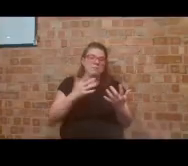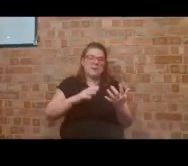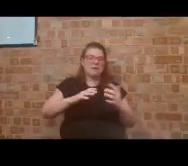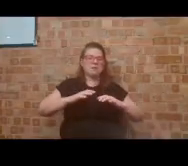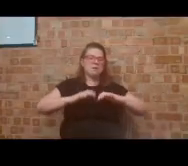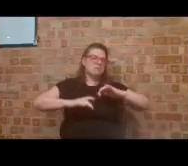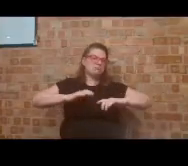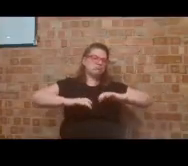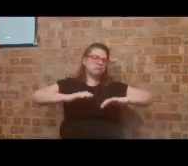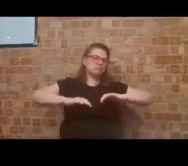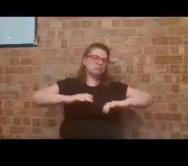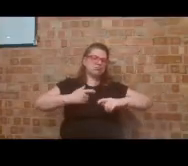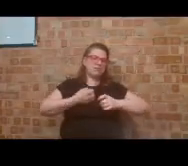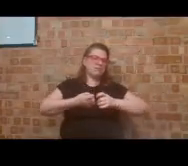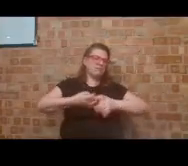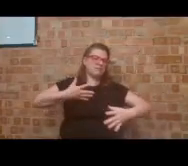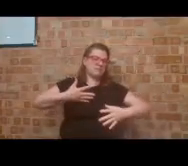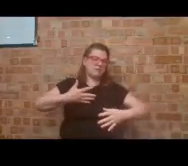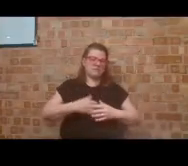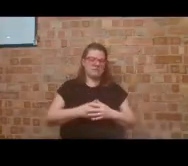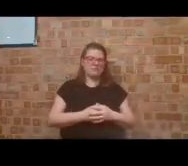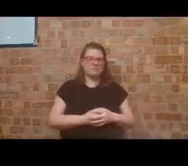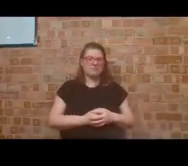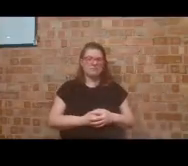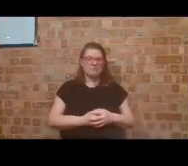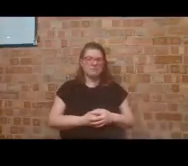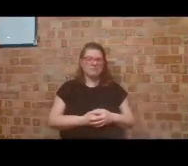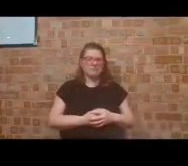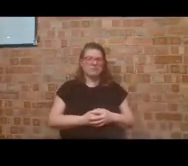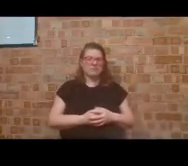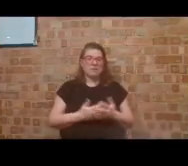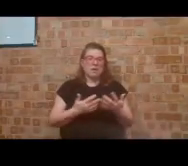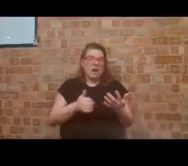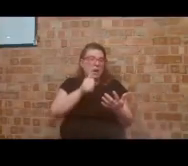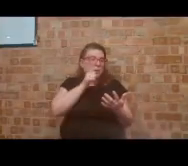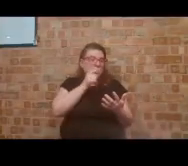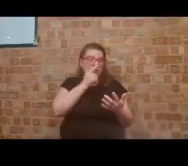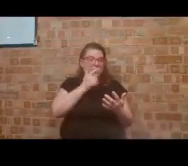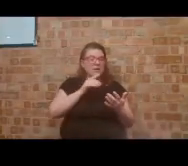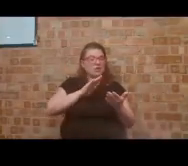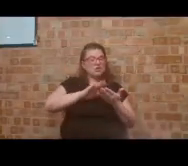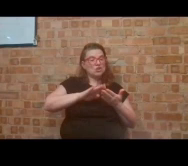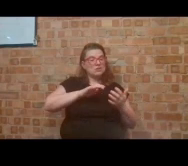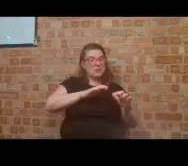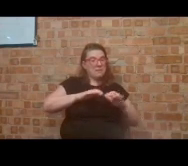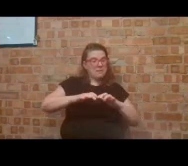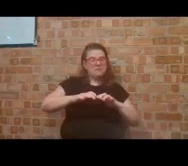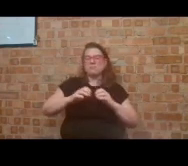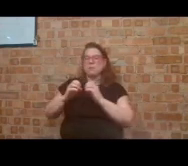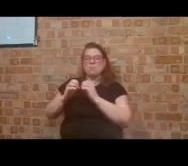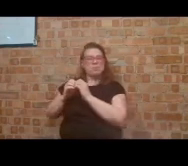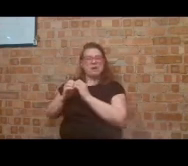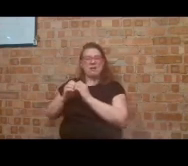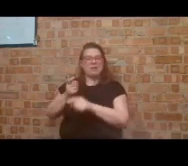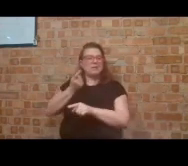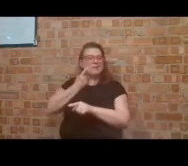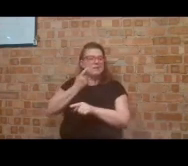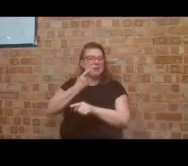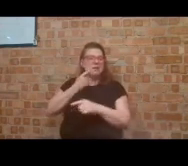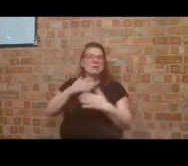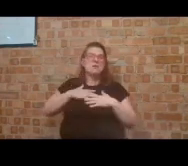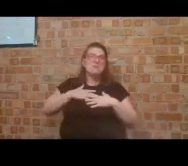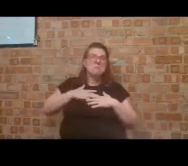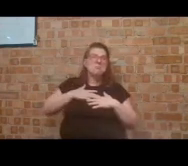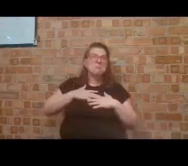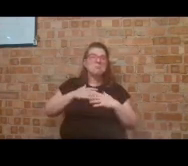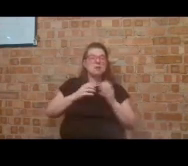Much faster, even than touch typing mode. I think probably my Braille